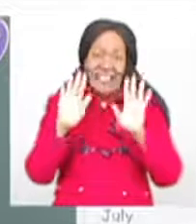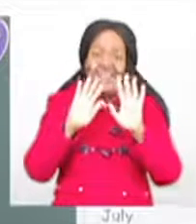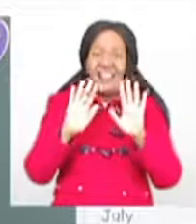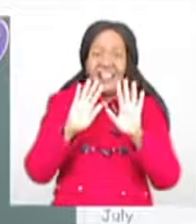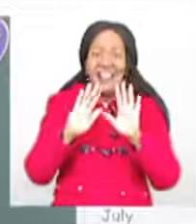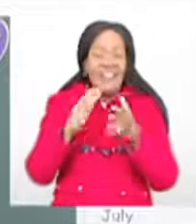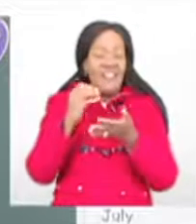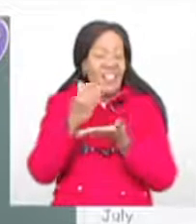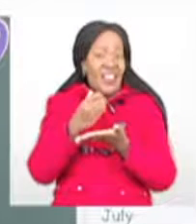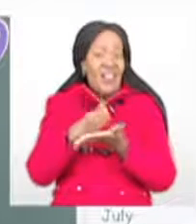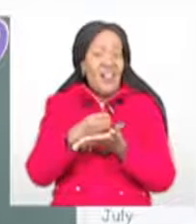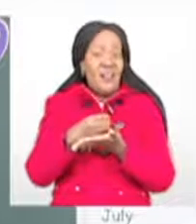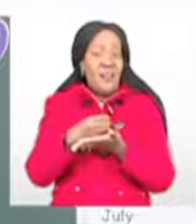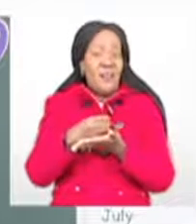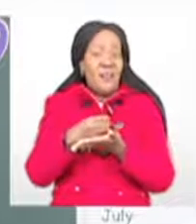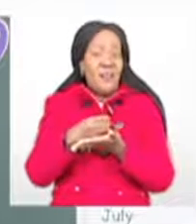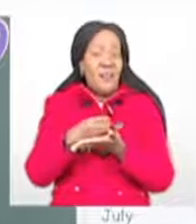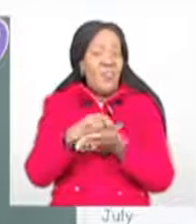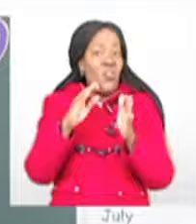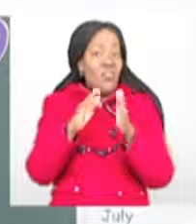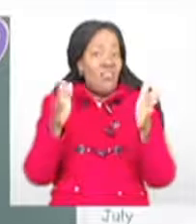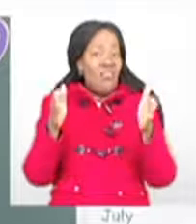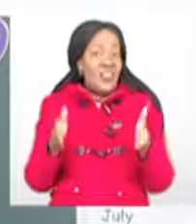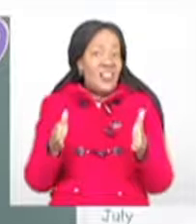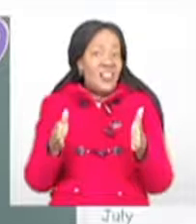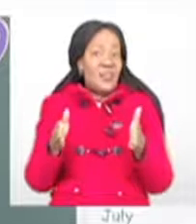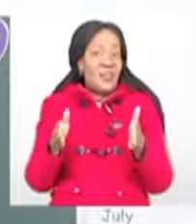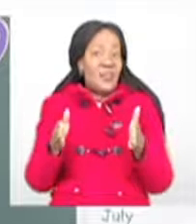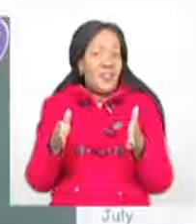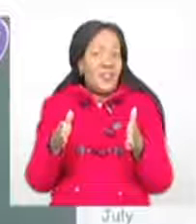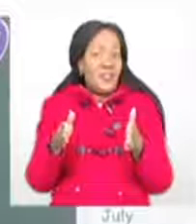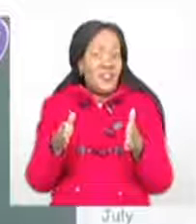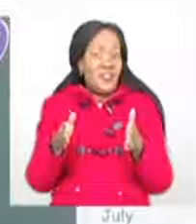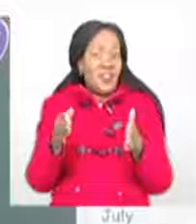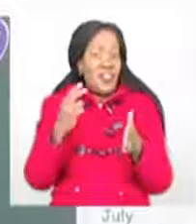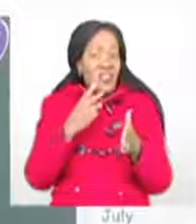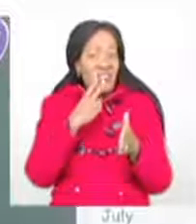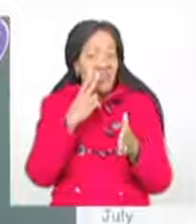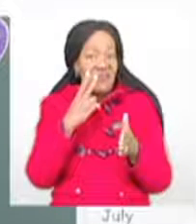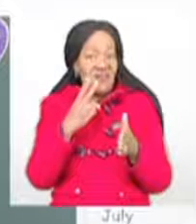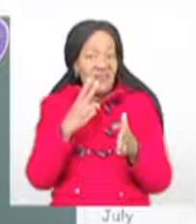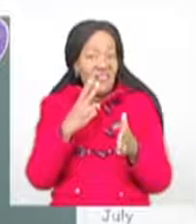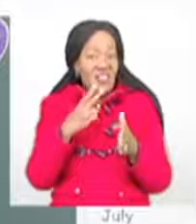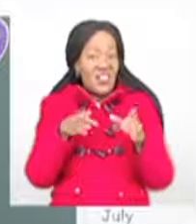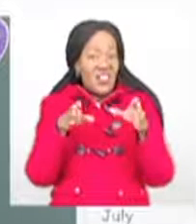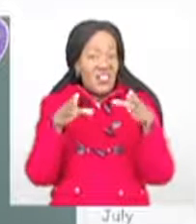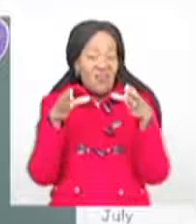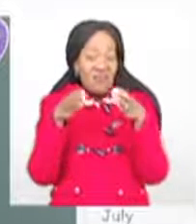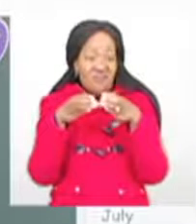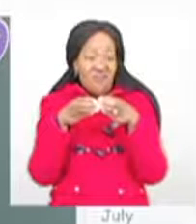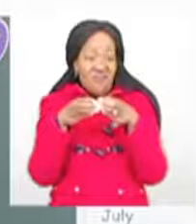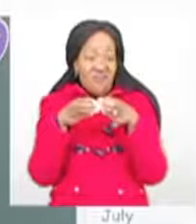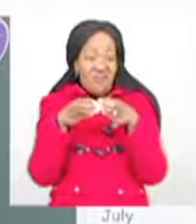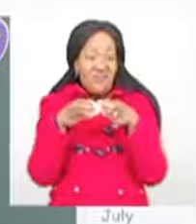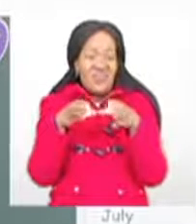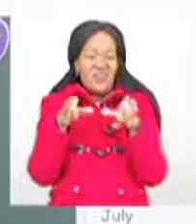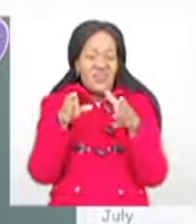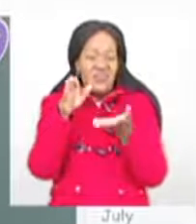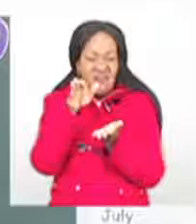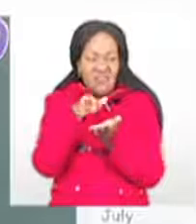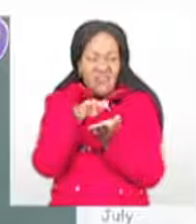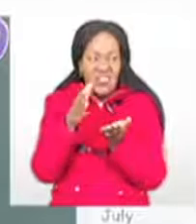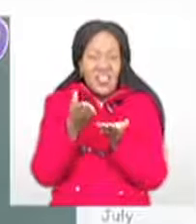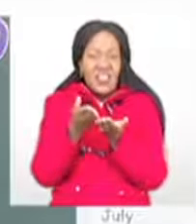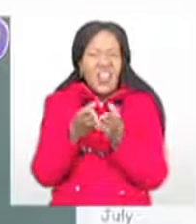the cups on the table and also look at the sizes of the cups on